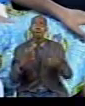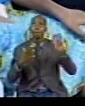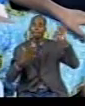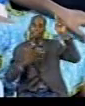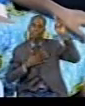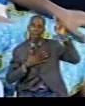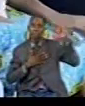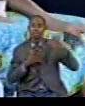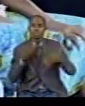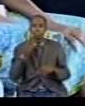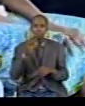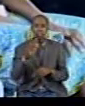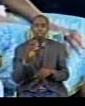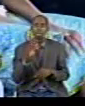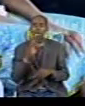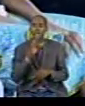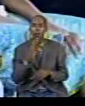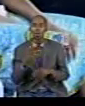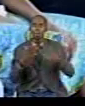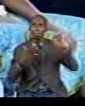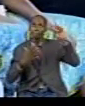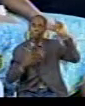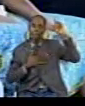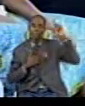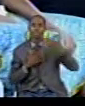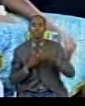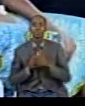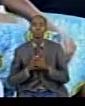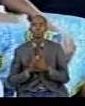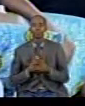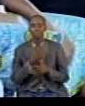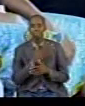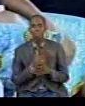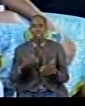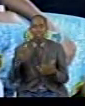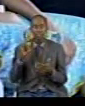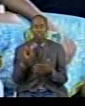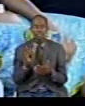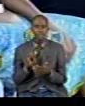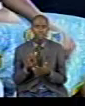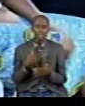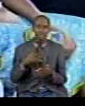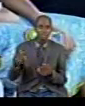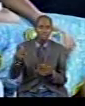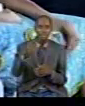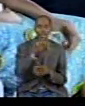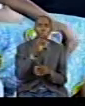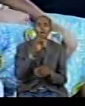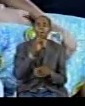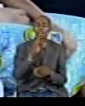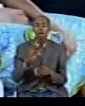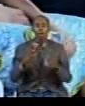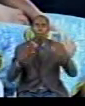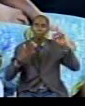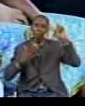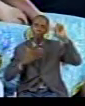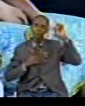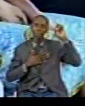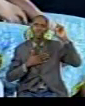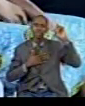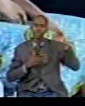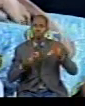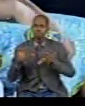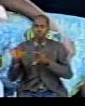thou art mine. And thou art mine. Do you want to belong